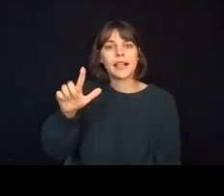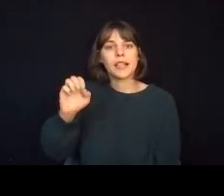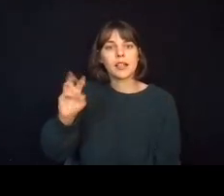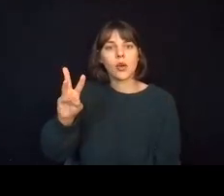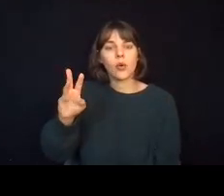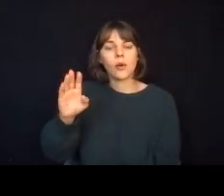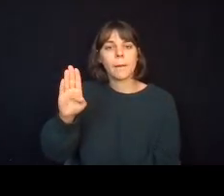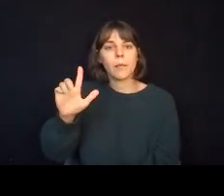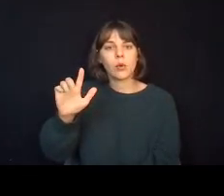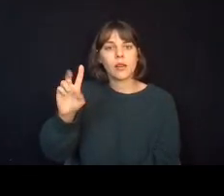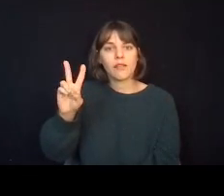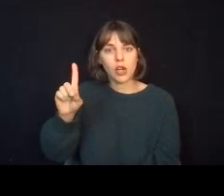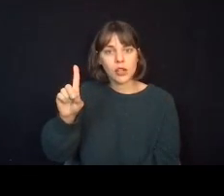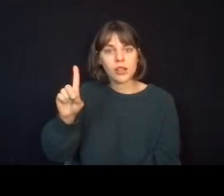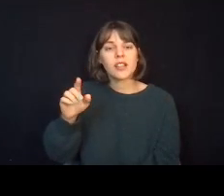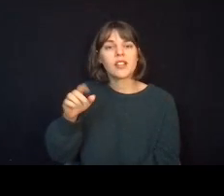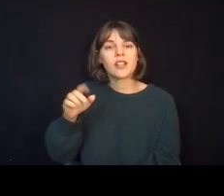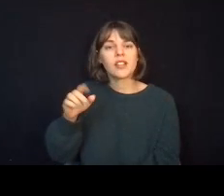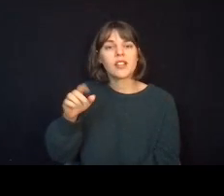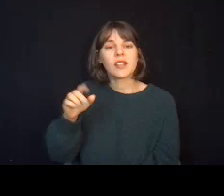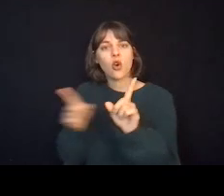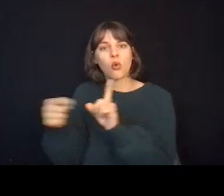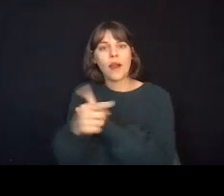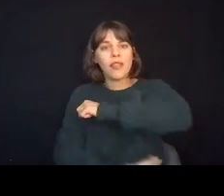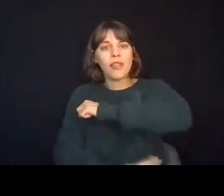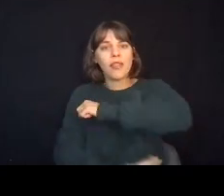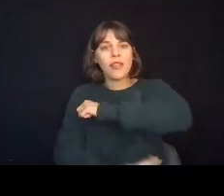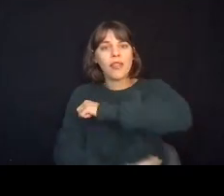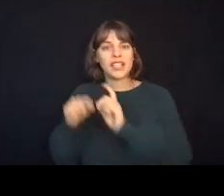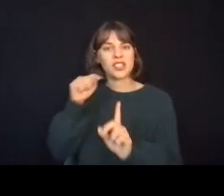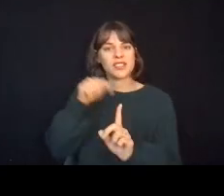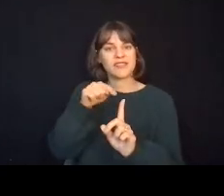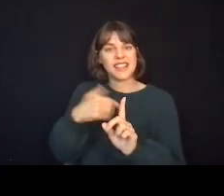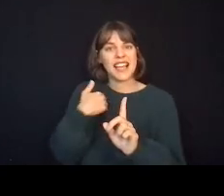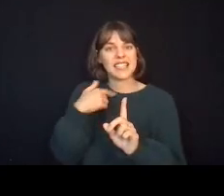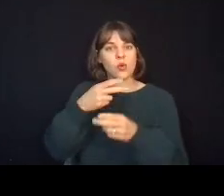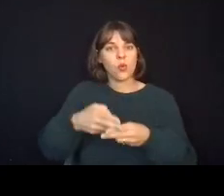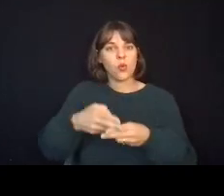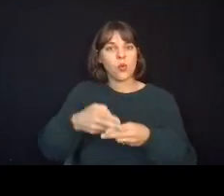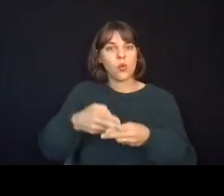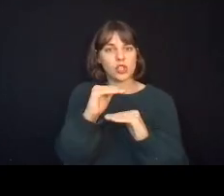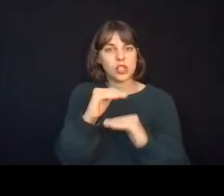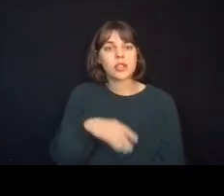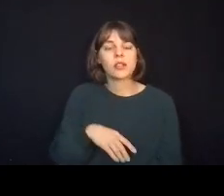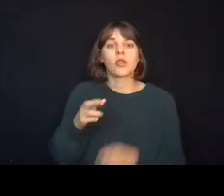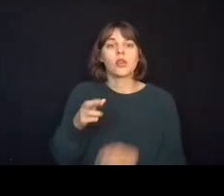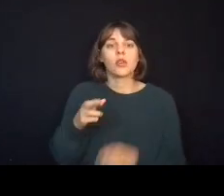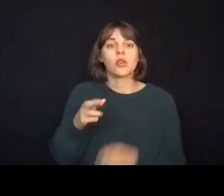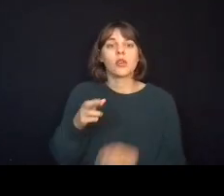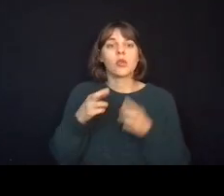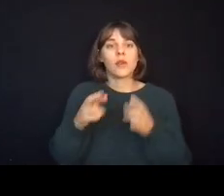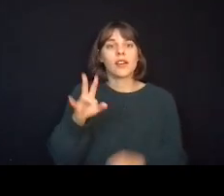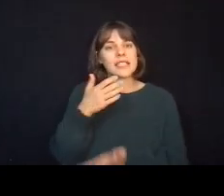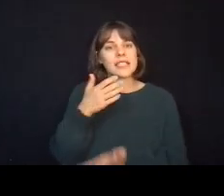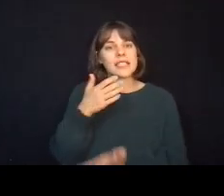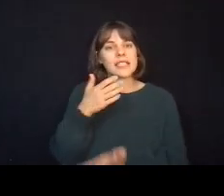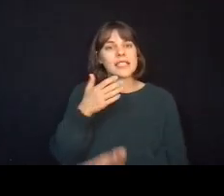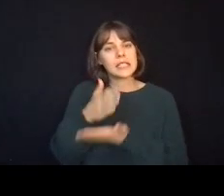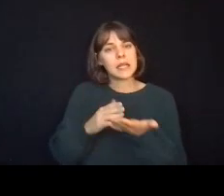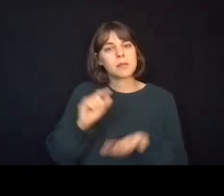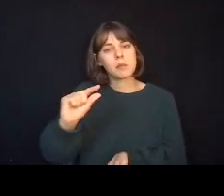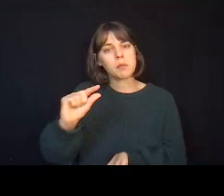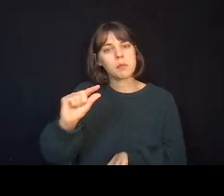that bridge that has that restriction. The Route 74 has some minor updates in the Squirrel